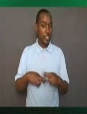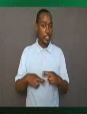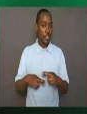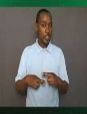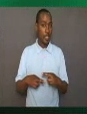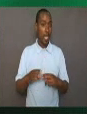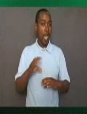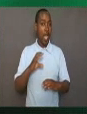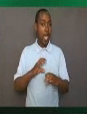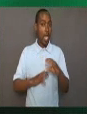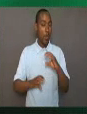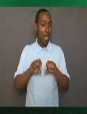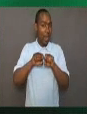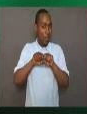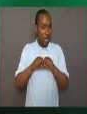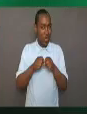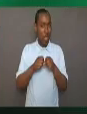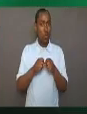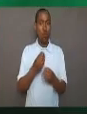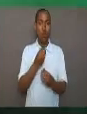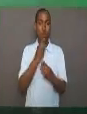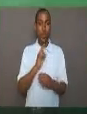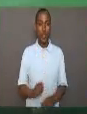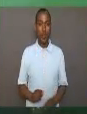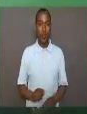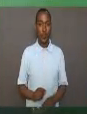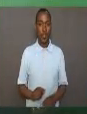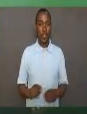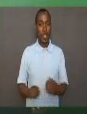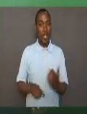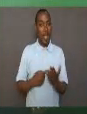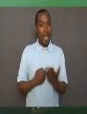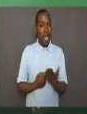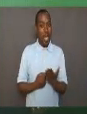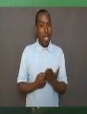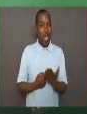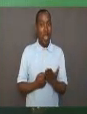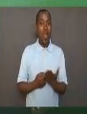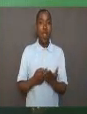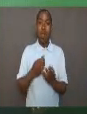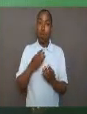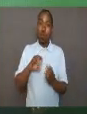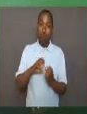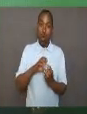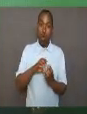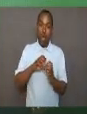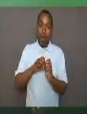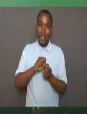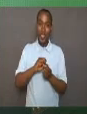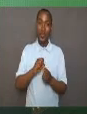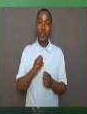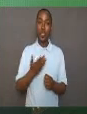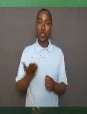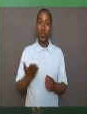the chemical breakdown of food. The insoluble molecules are